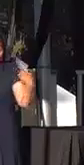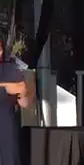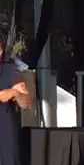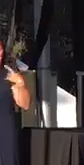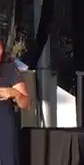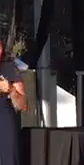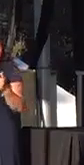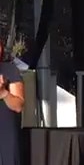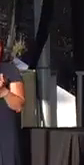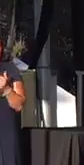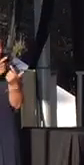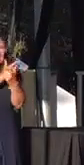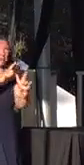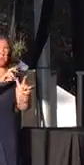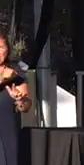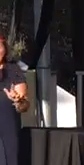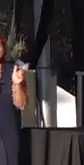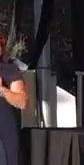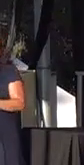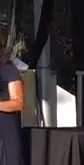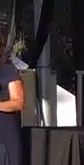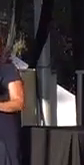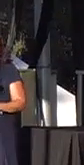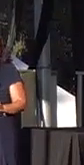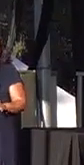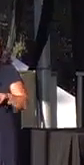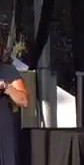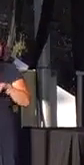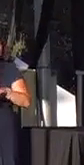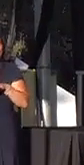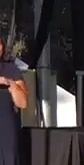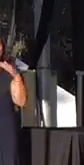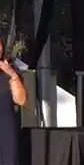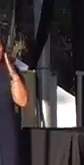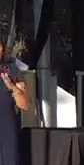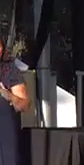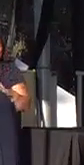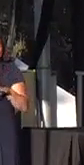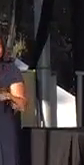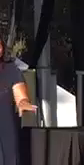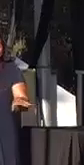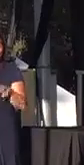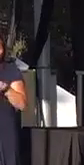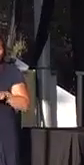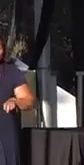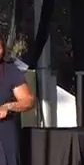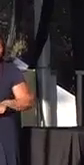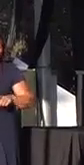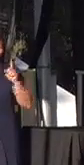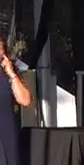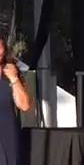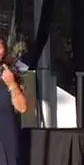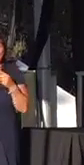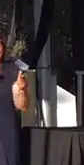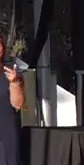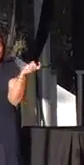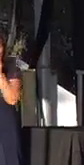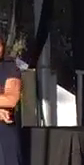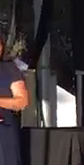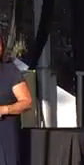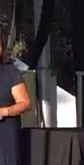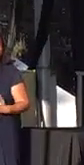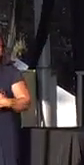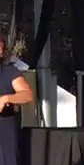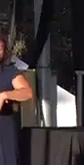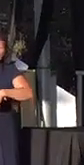with liberals and those Democrats who sat in on the House floor about gun reform. It's